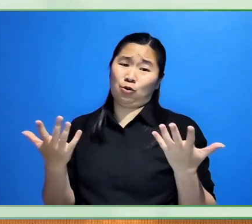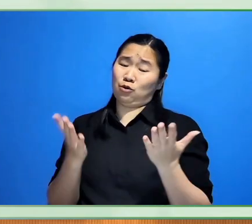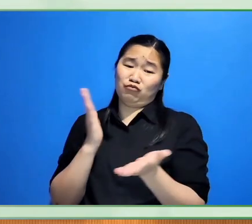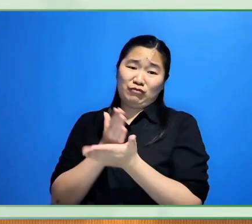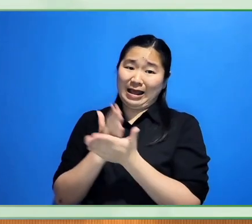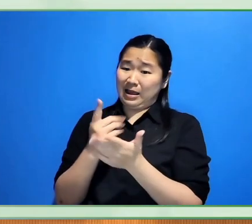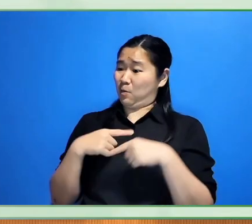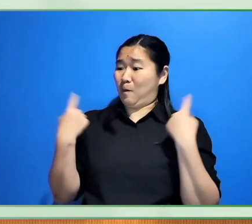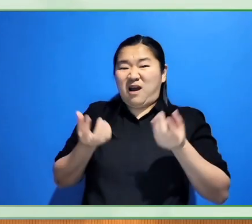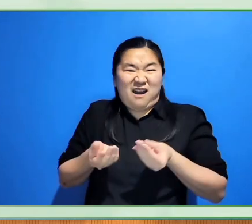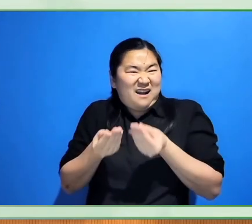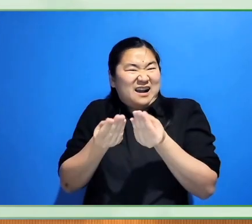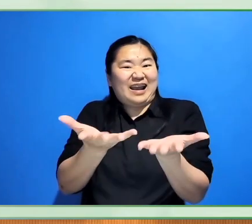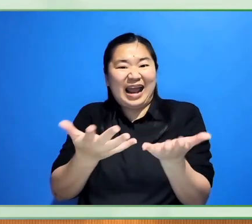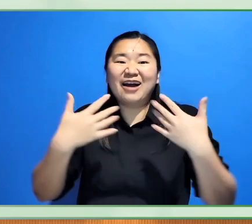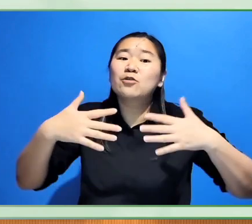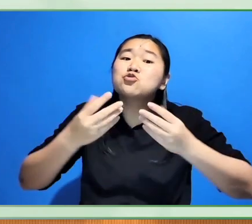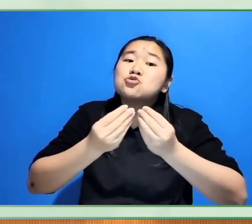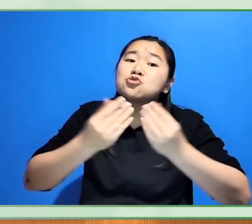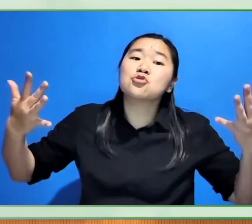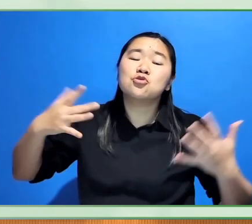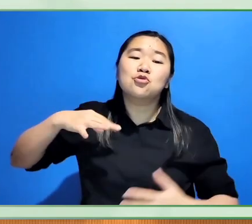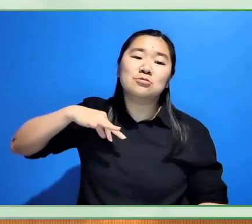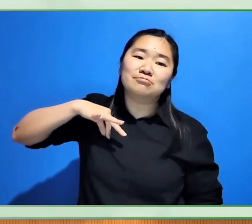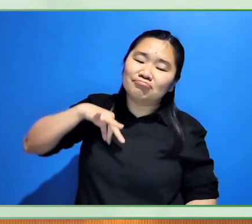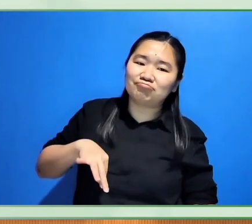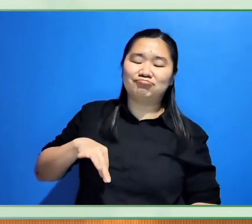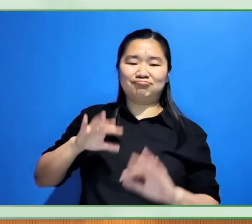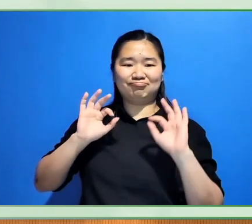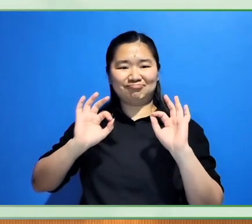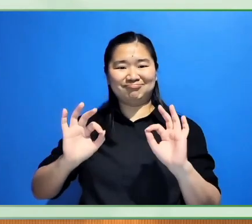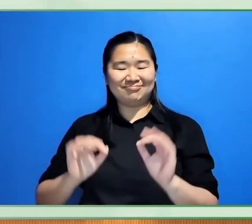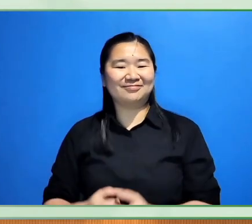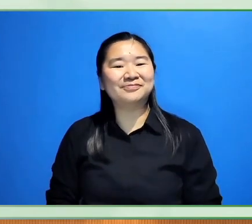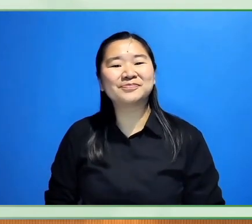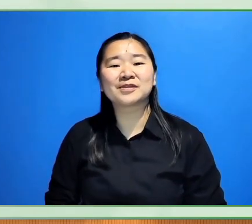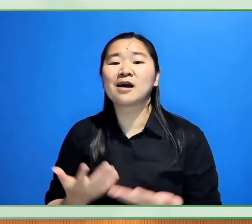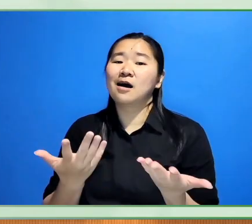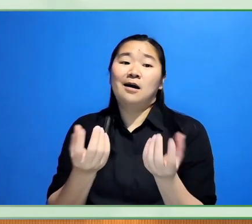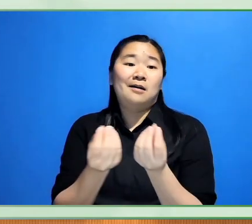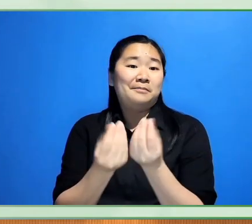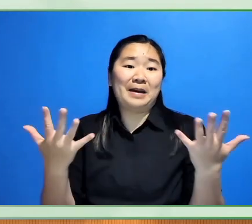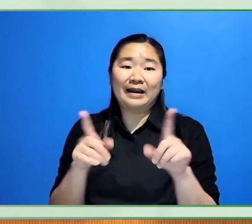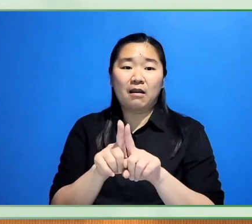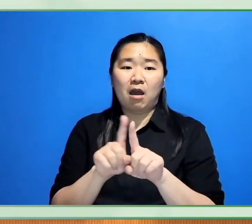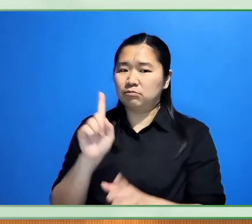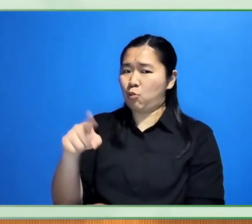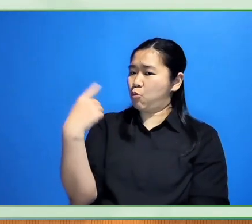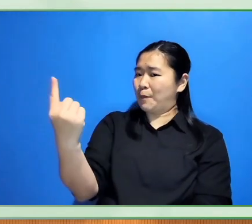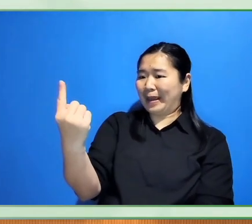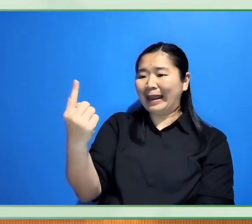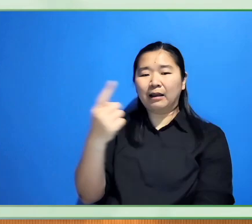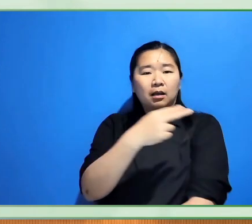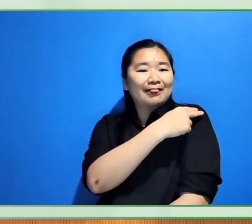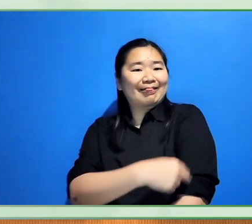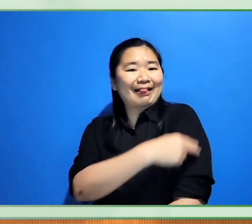can we offer the full integration and fitting for all amputation levels. So not just the hand, not just the rehab, but the full value chain.